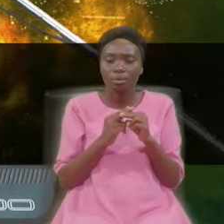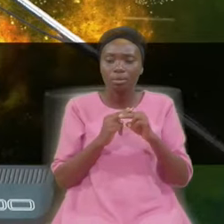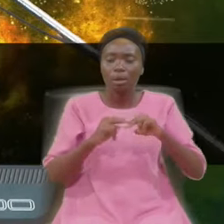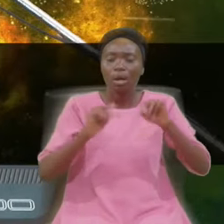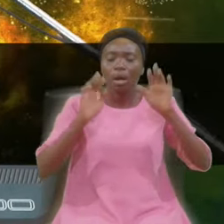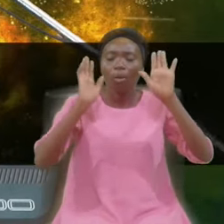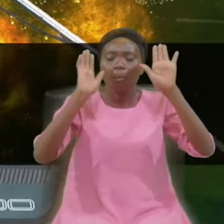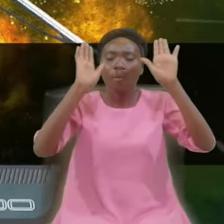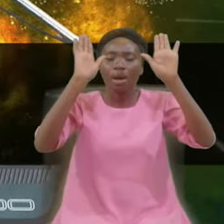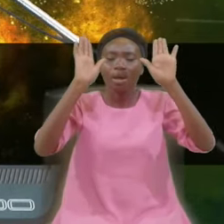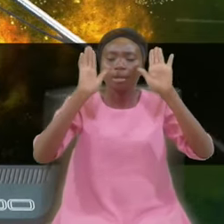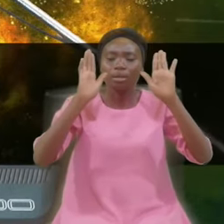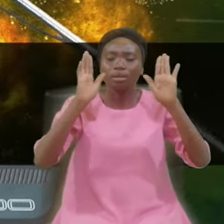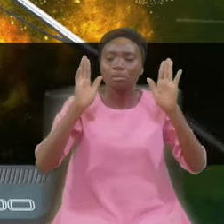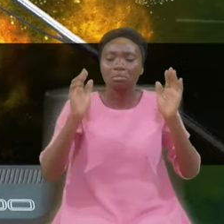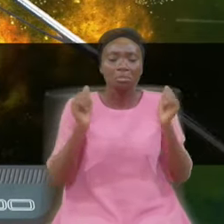Wonders without